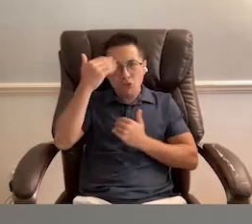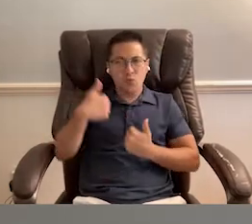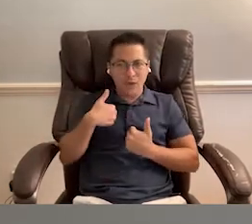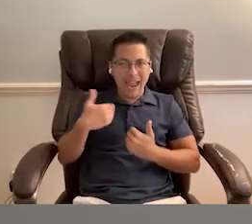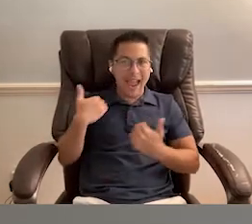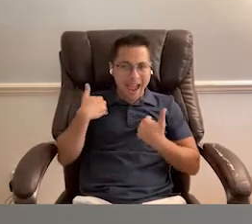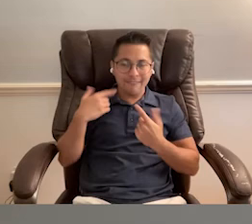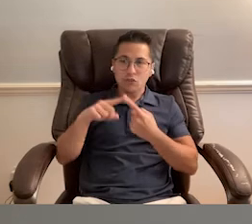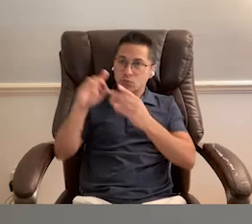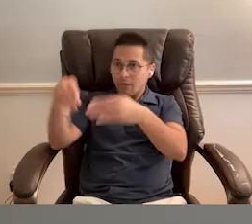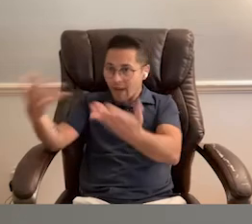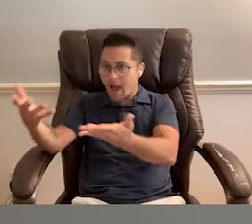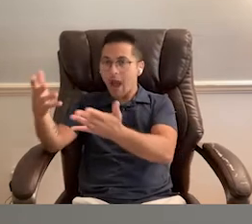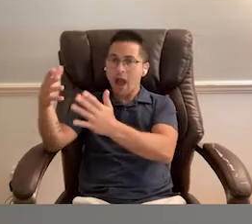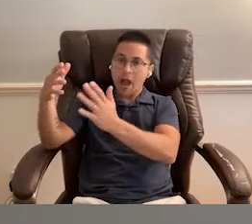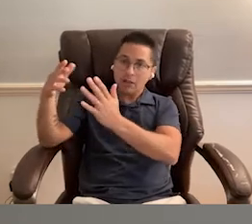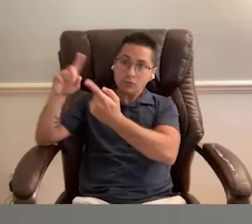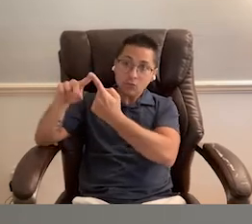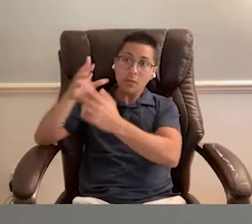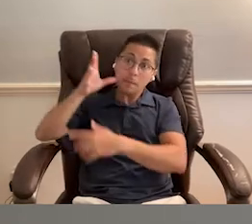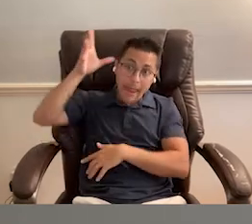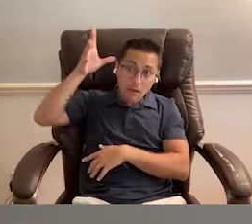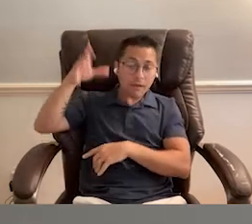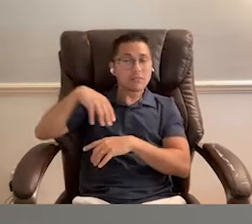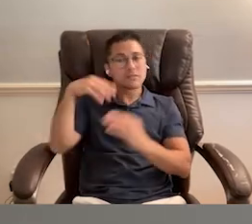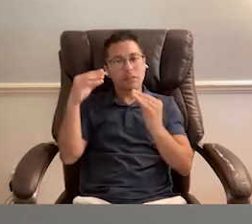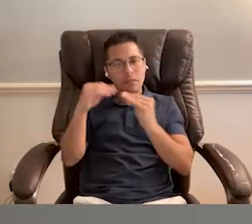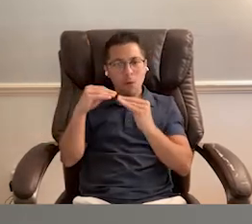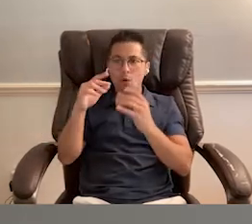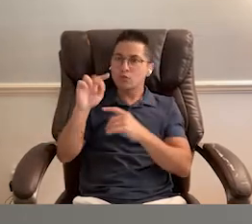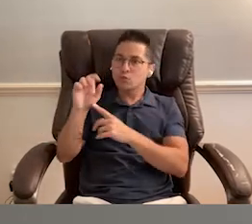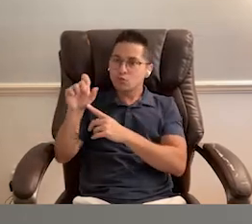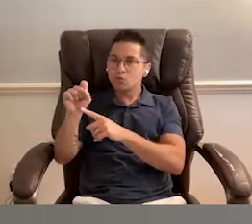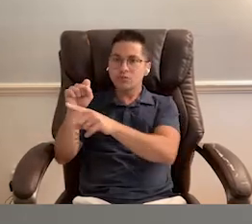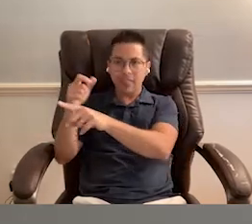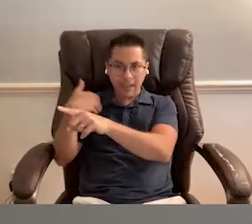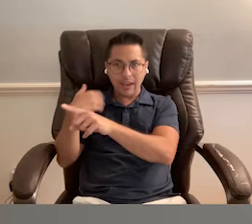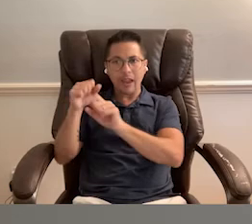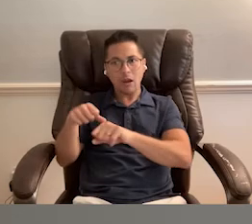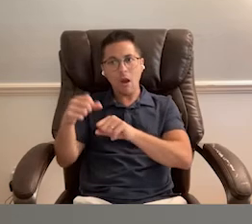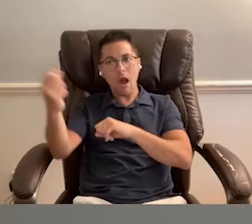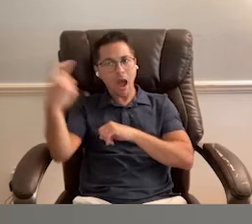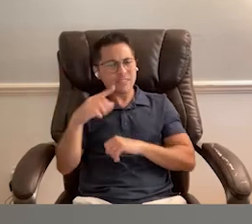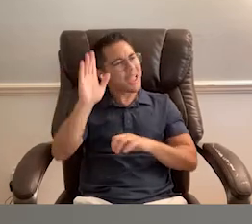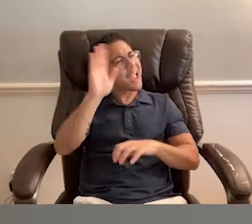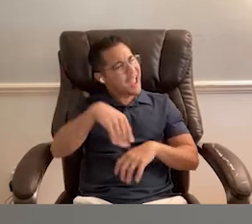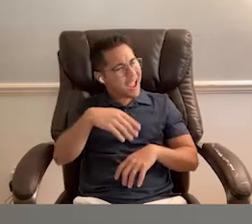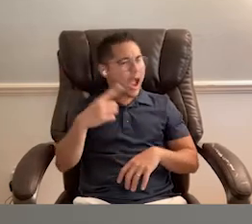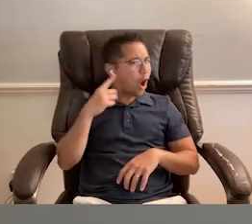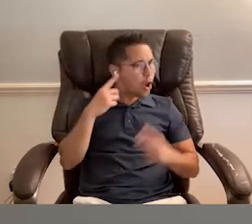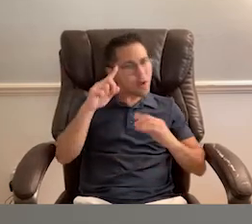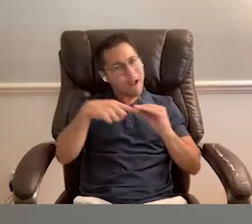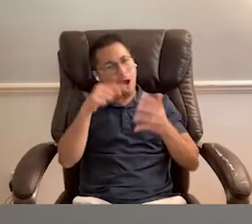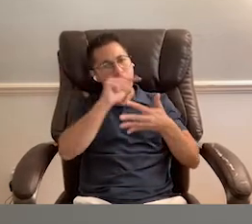be able to provide for those parents, the more, I would say, you know, tools they have to go and ask and say, hey, I